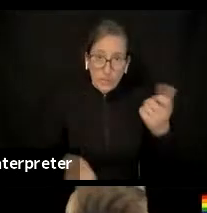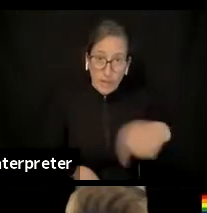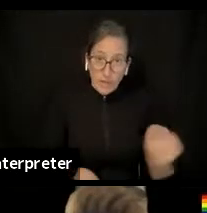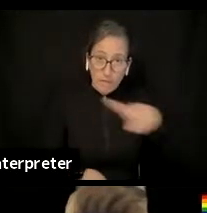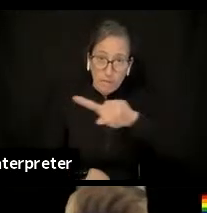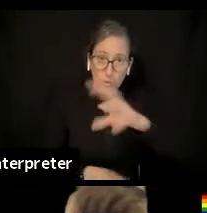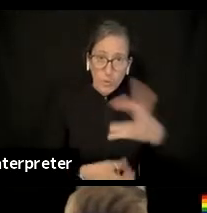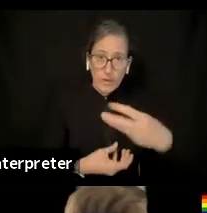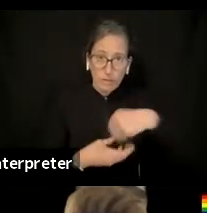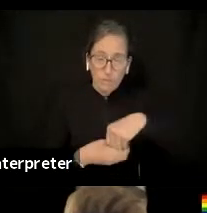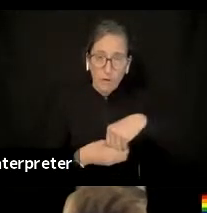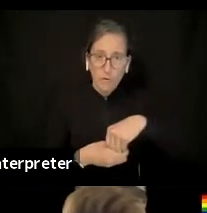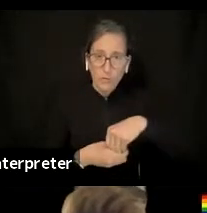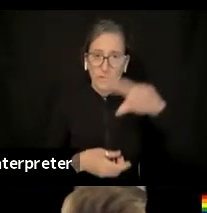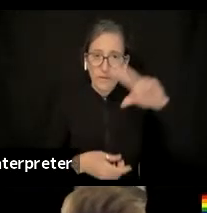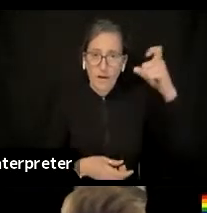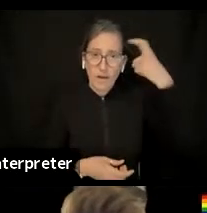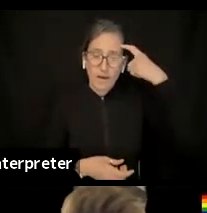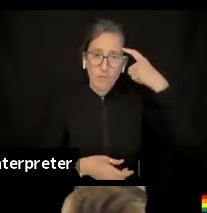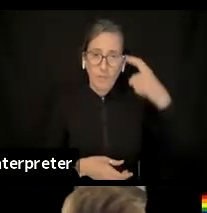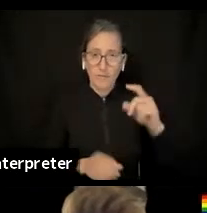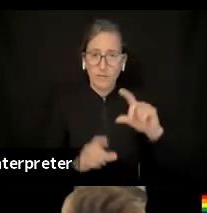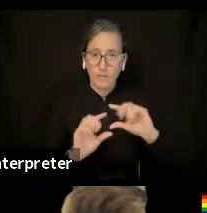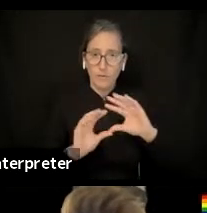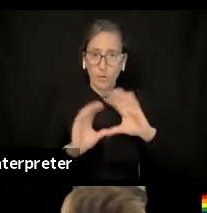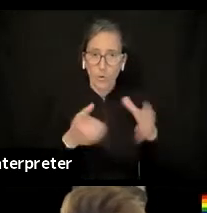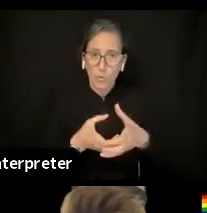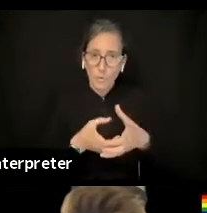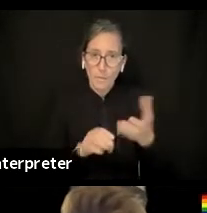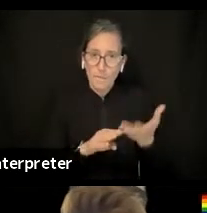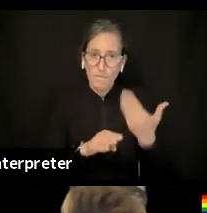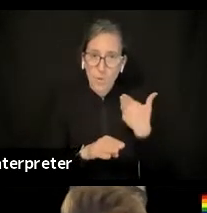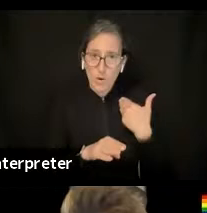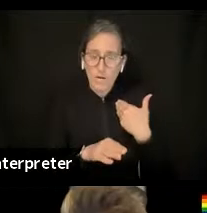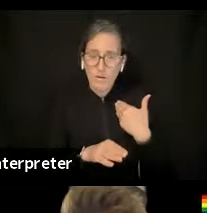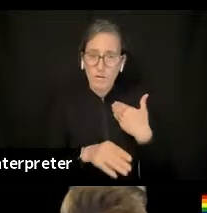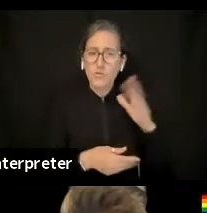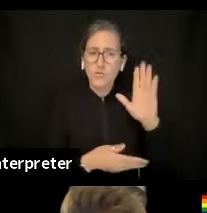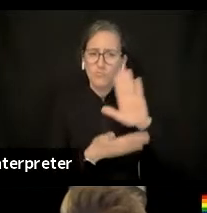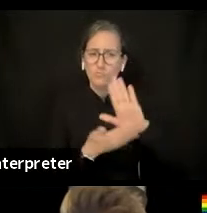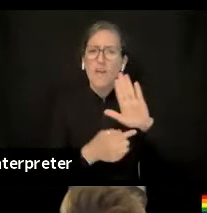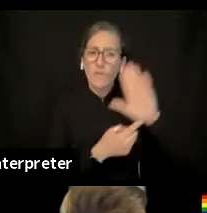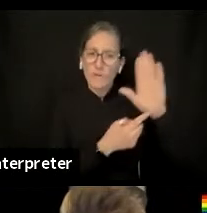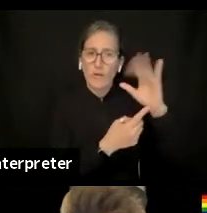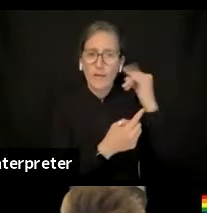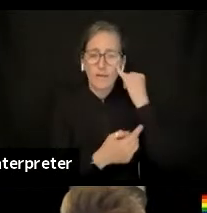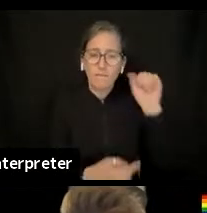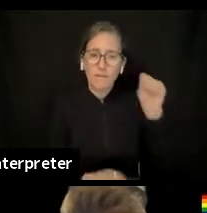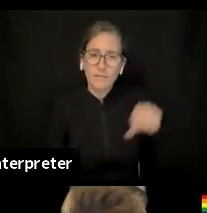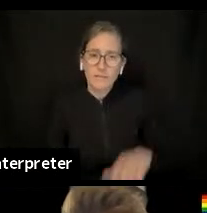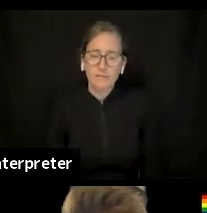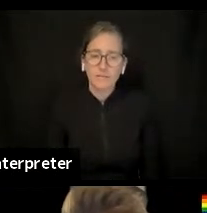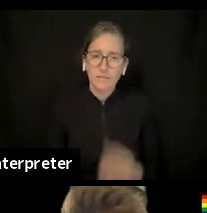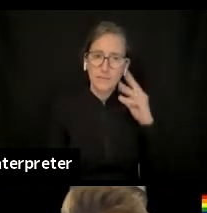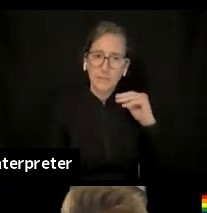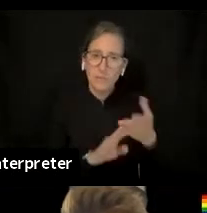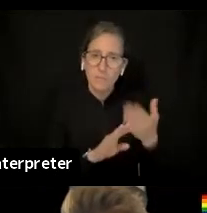government committee or commission before? Just raise your hand. You don't have to do the hand raising function